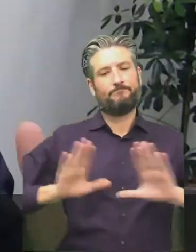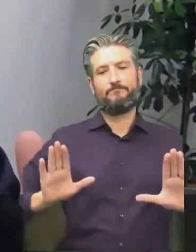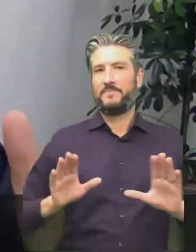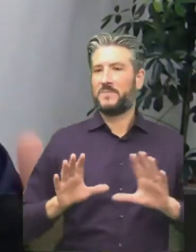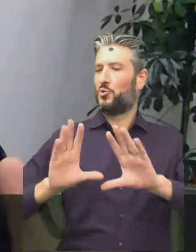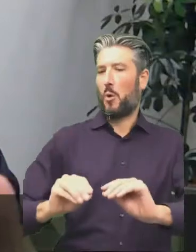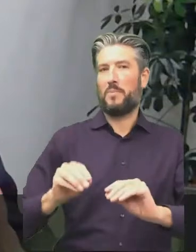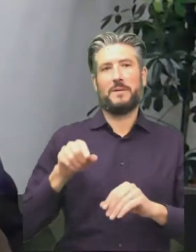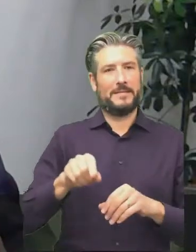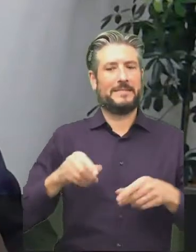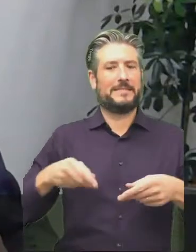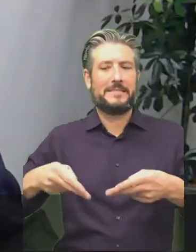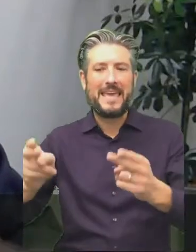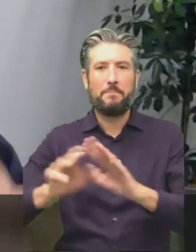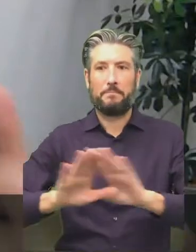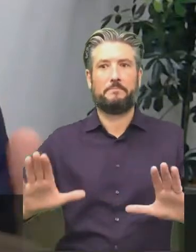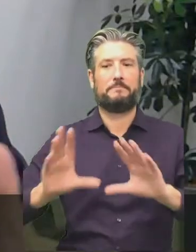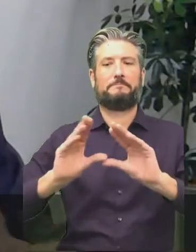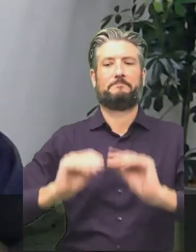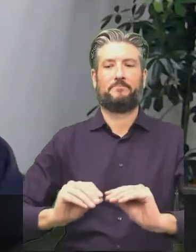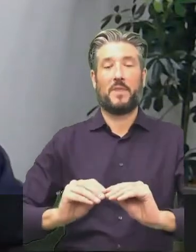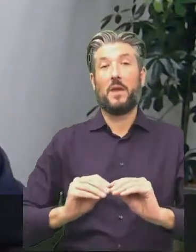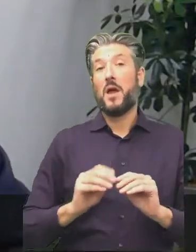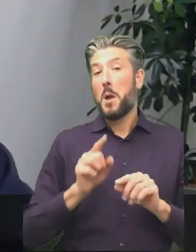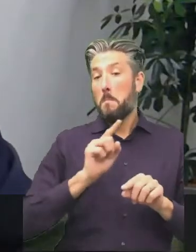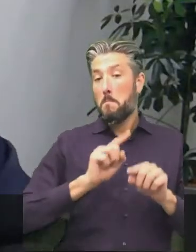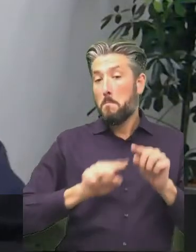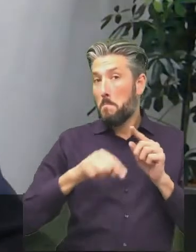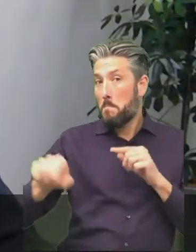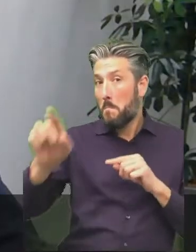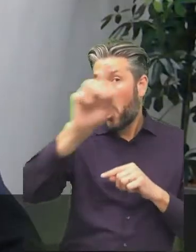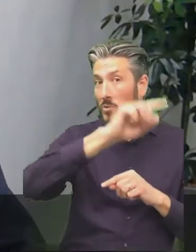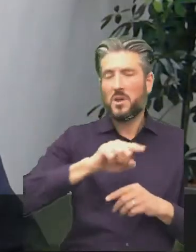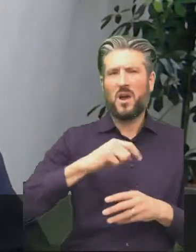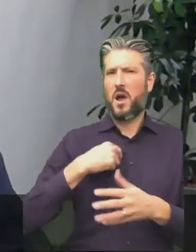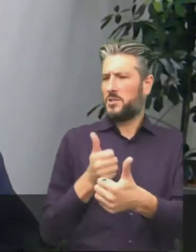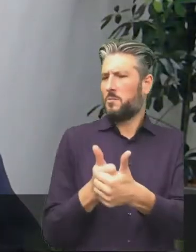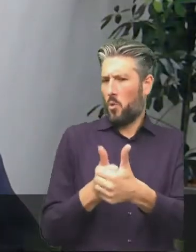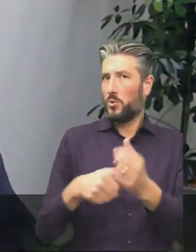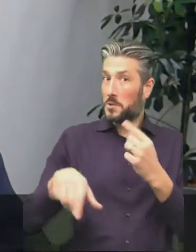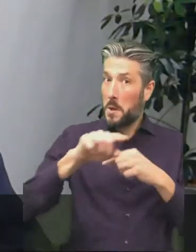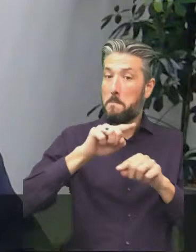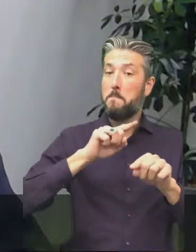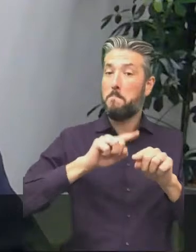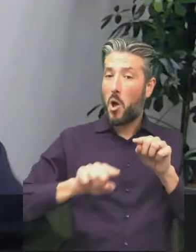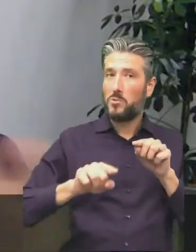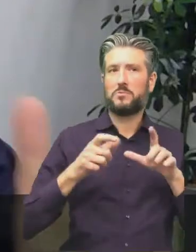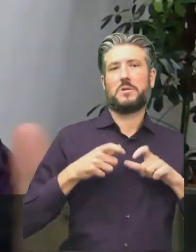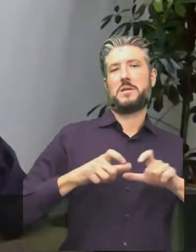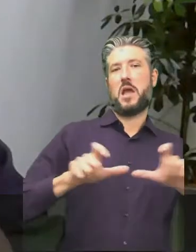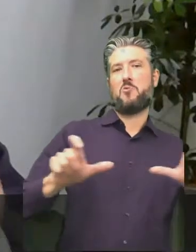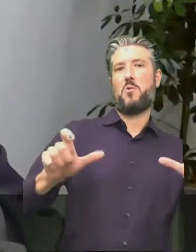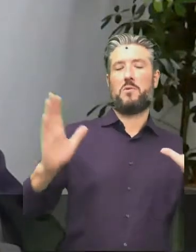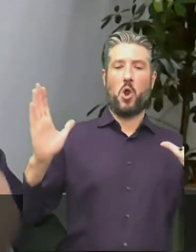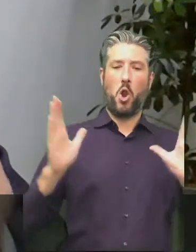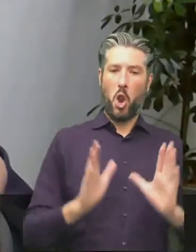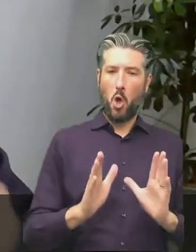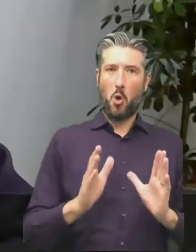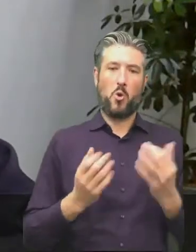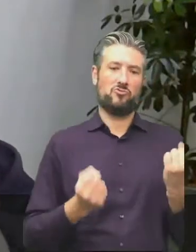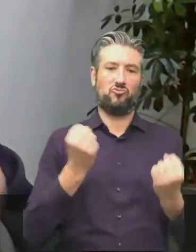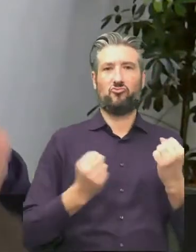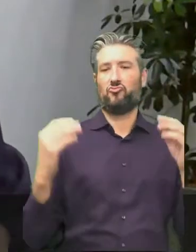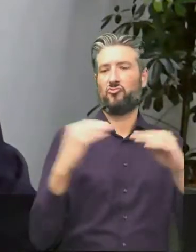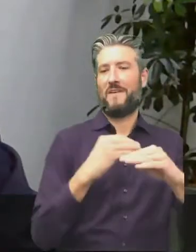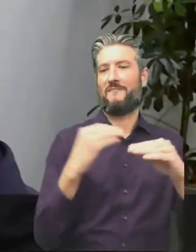of the councils, and I support them, have continued with their low traffic neighbourhood schemes. Why? Because we've got to avoid